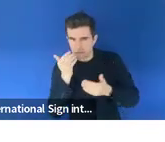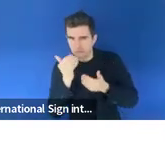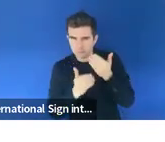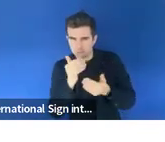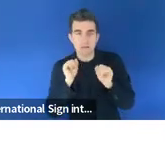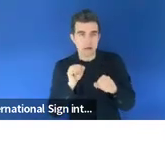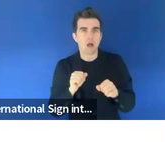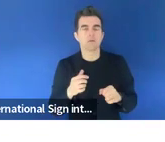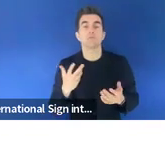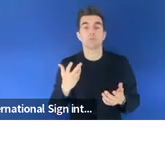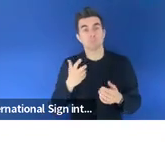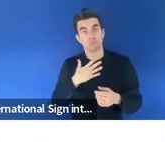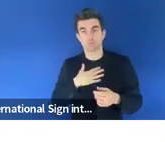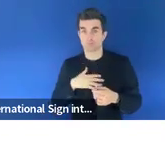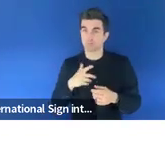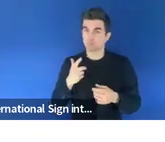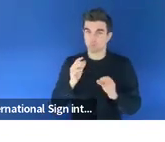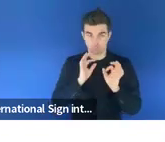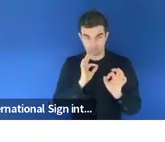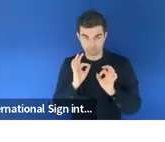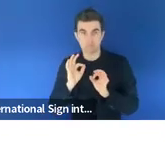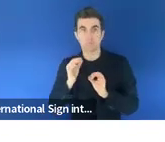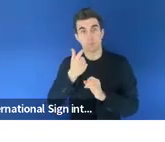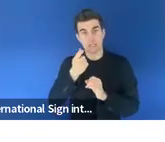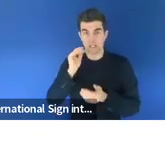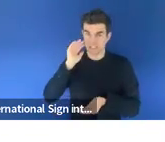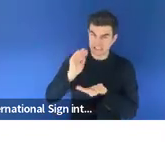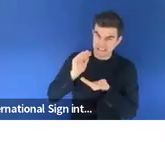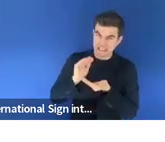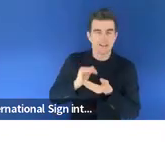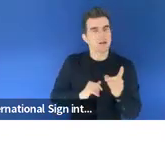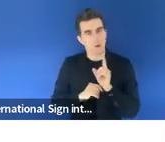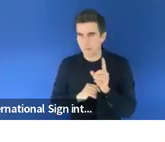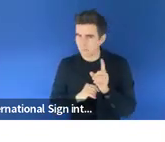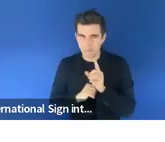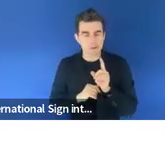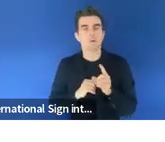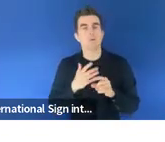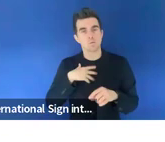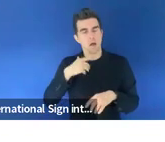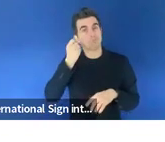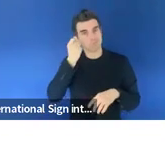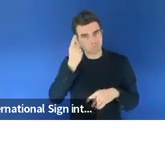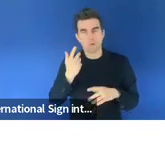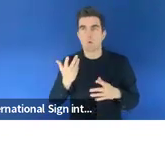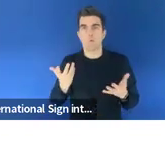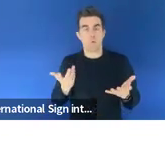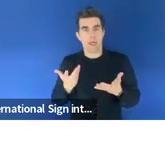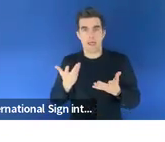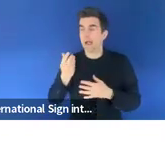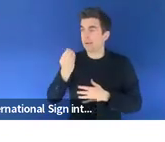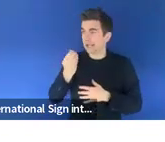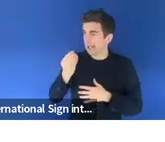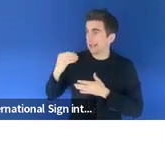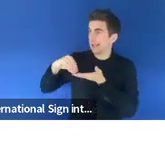out. And especially in the day where now you can buy a subscription service to anything, any software platform, and every